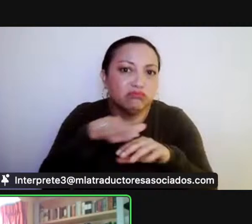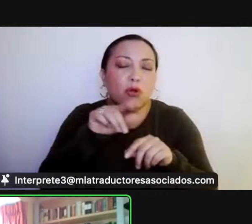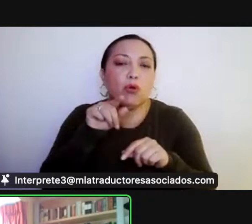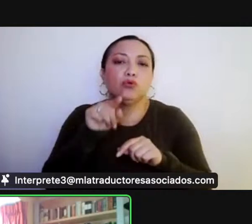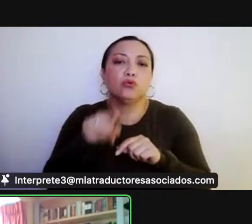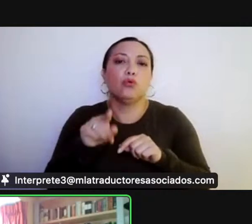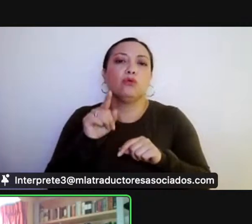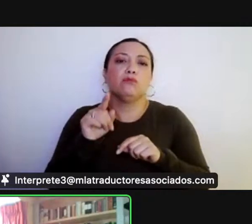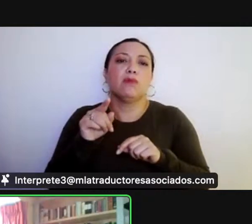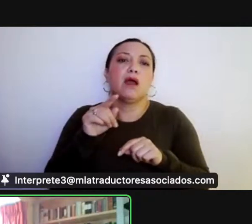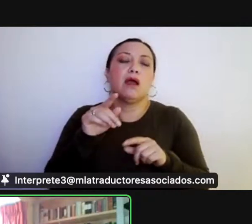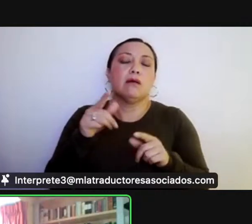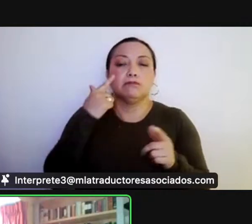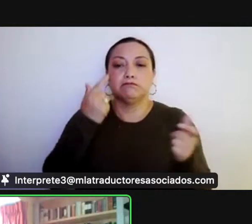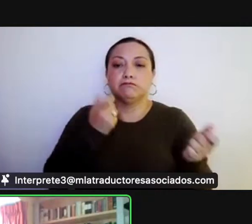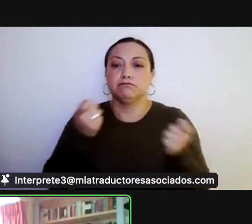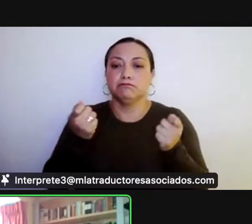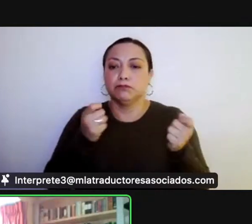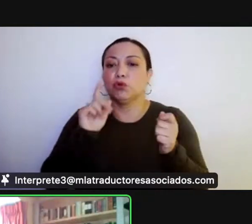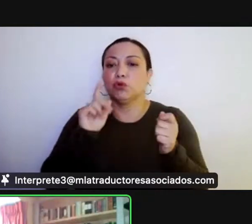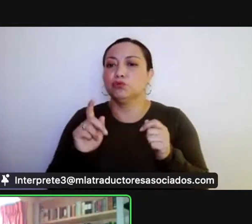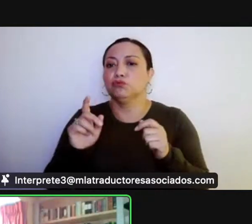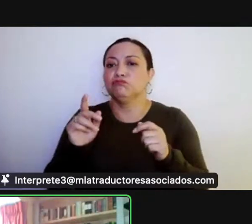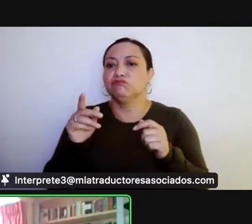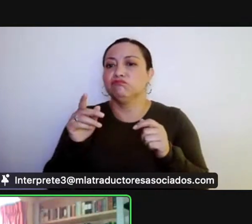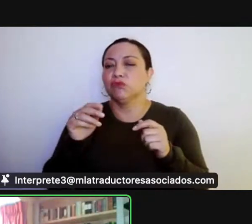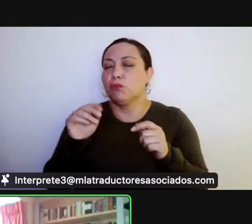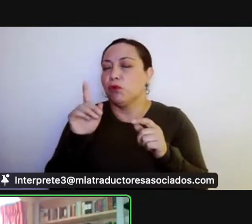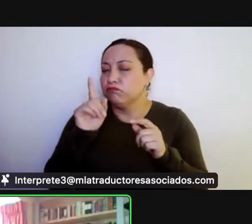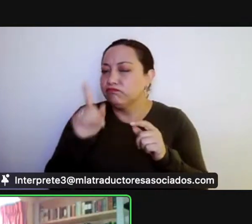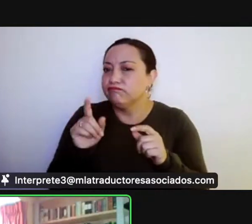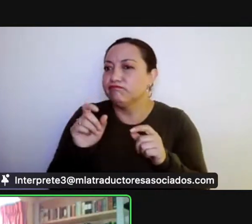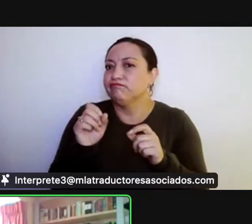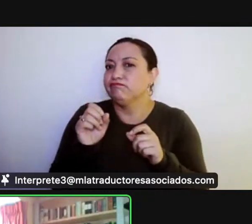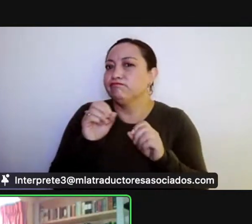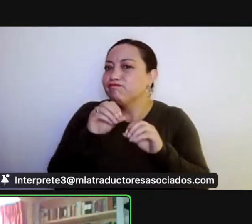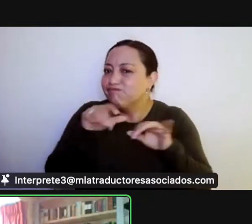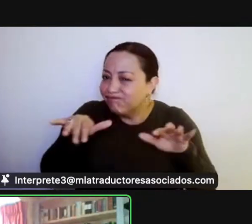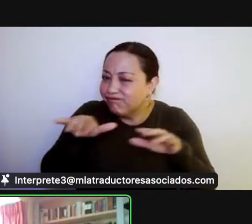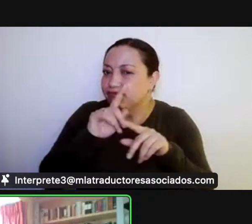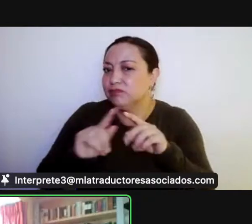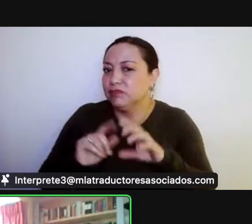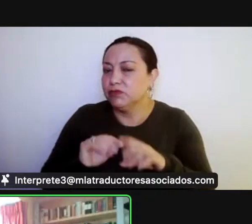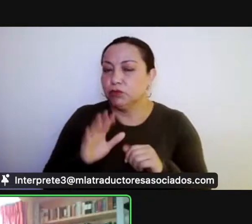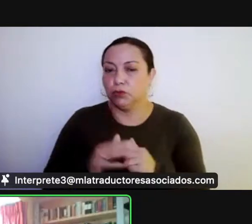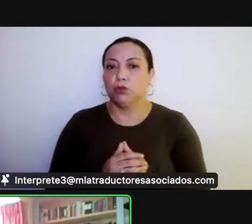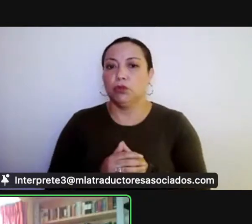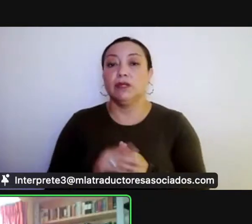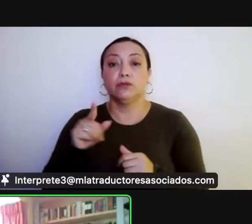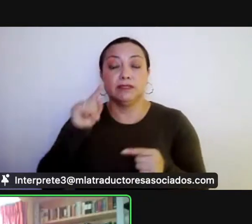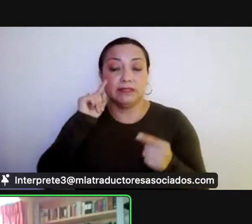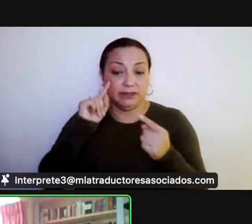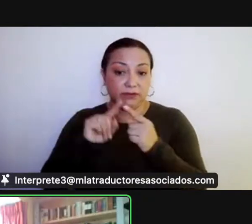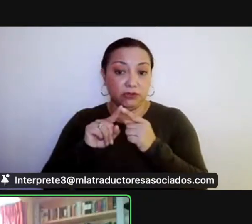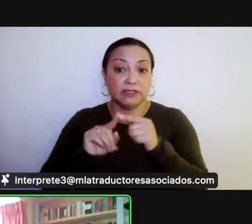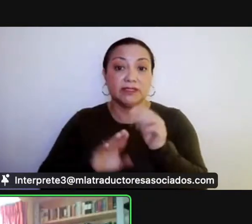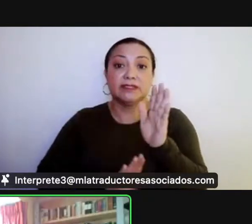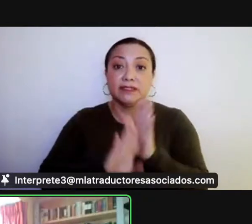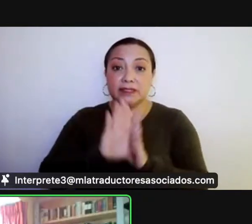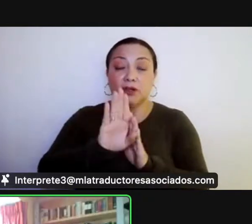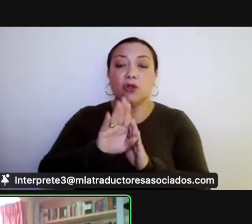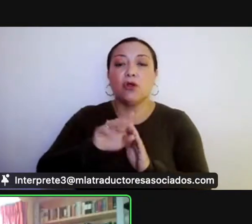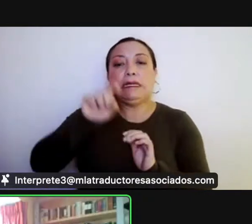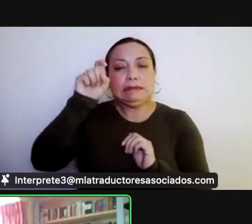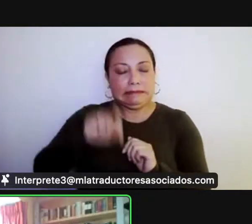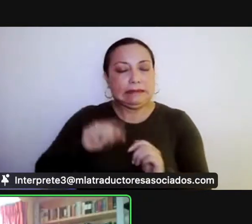Unfortunately, we know nothing like the virtuality of a pandemic. From here, the perspective of development has